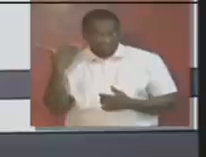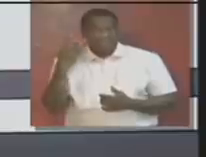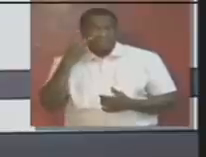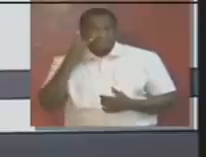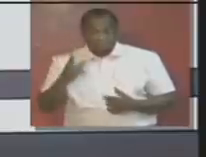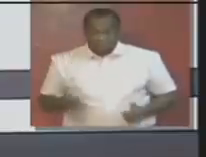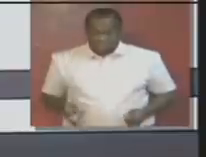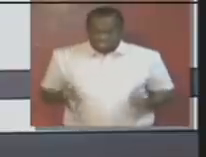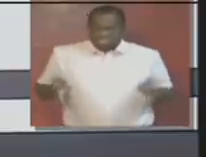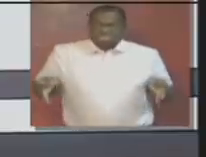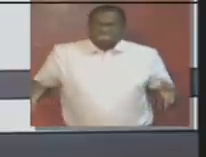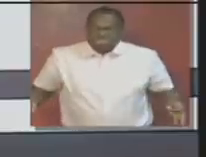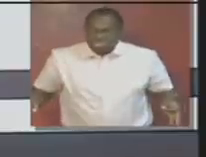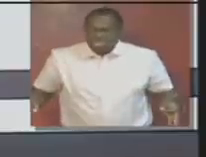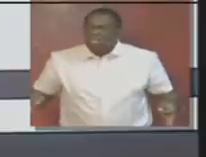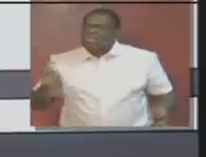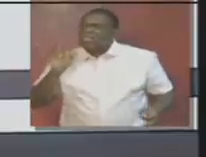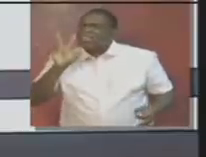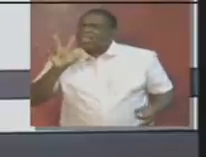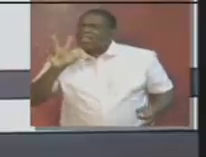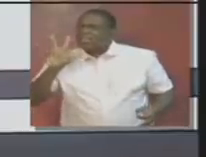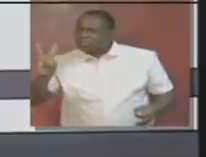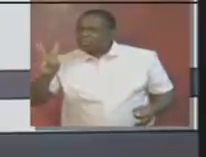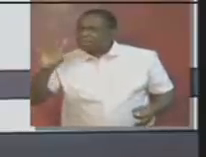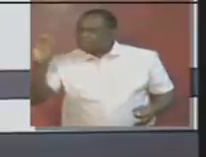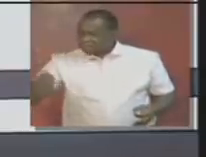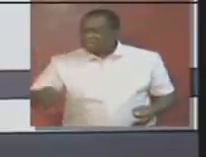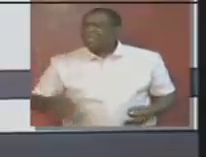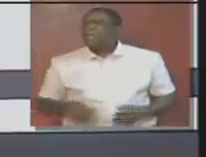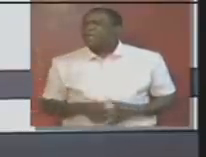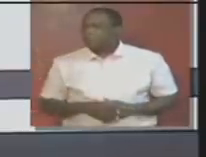been 32%. So